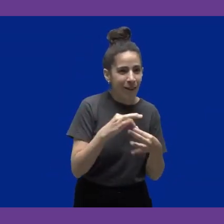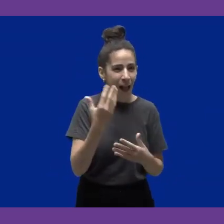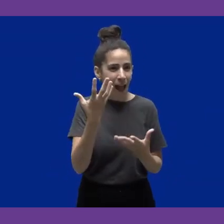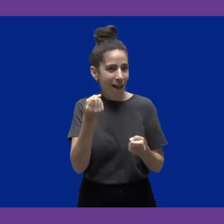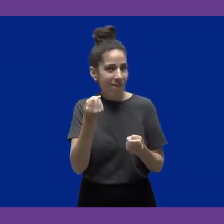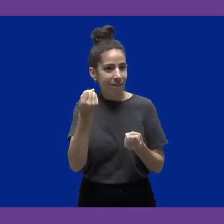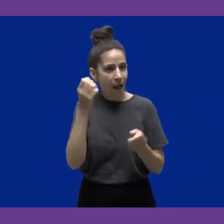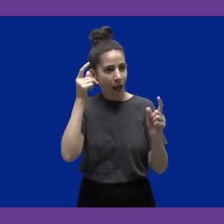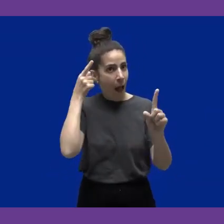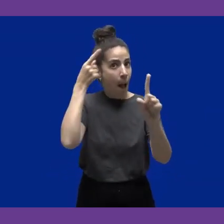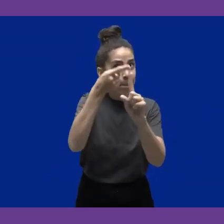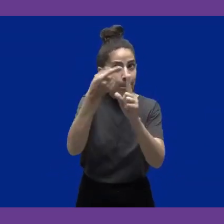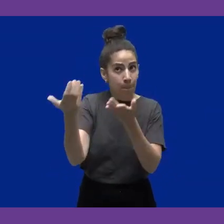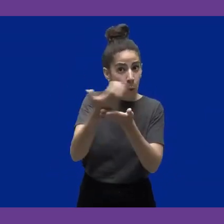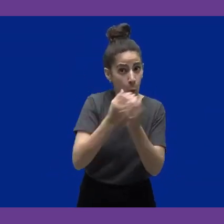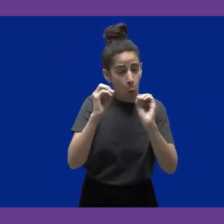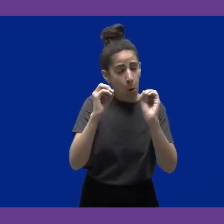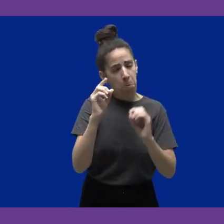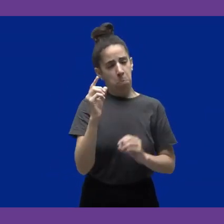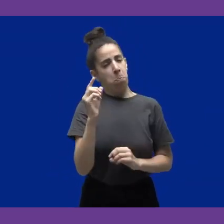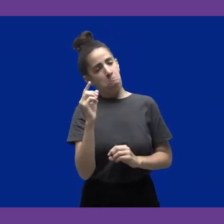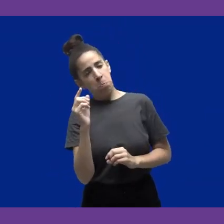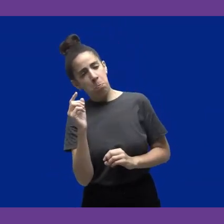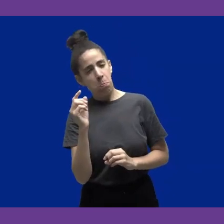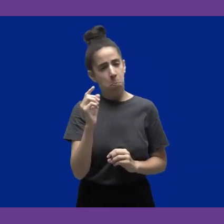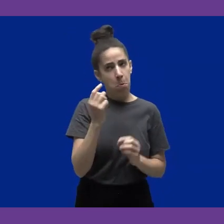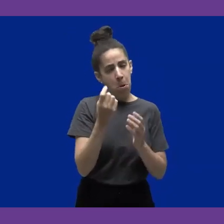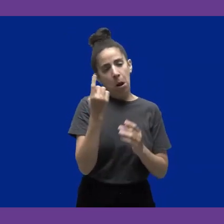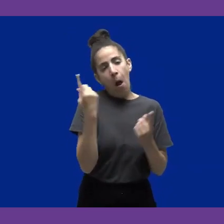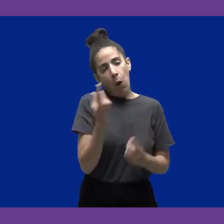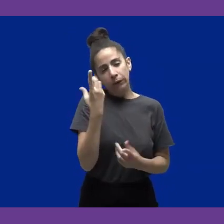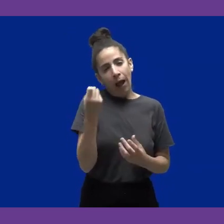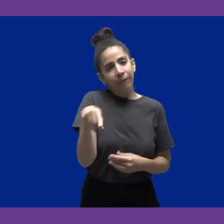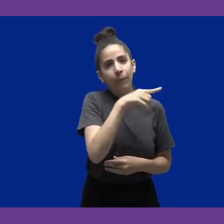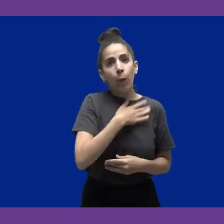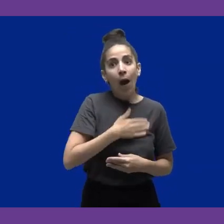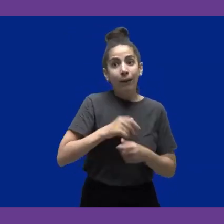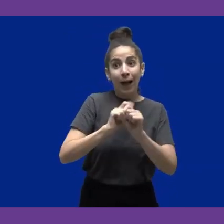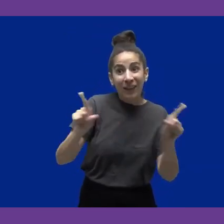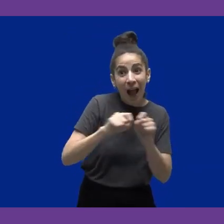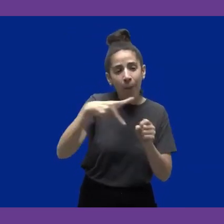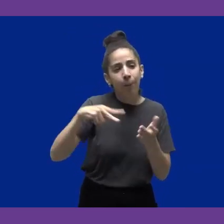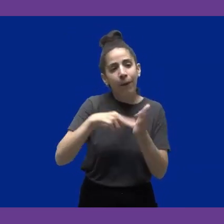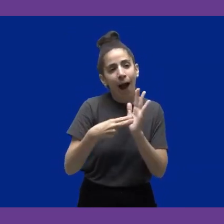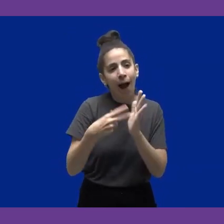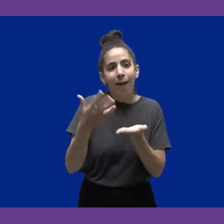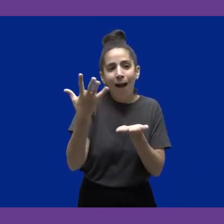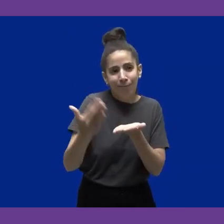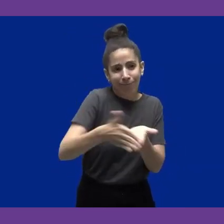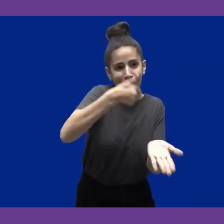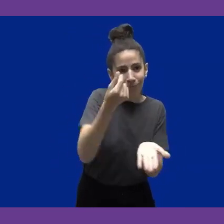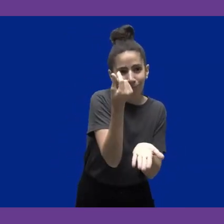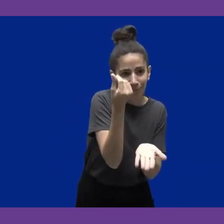really a question, or even a website, a magazine, or a web paper. You have a